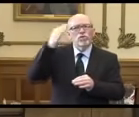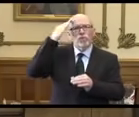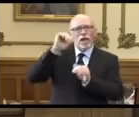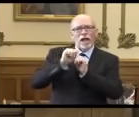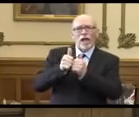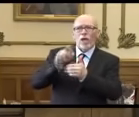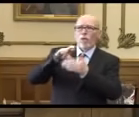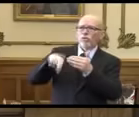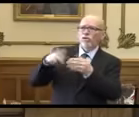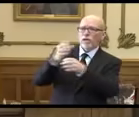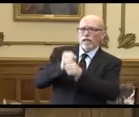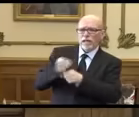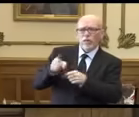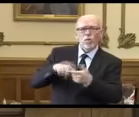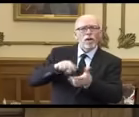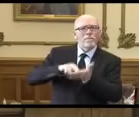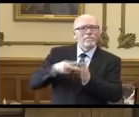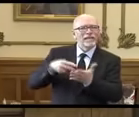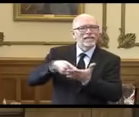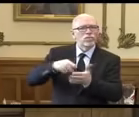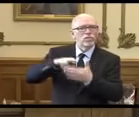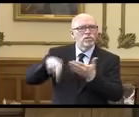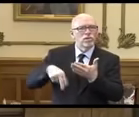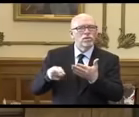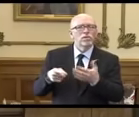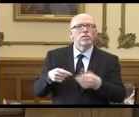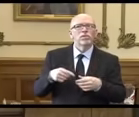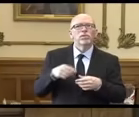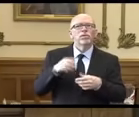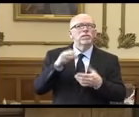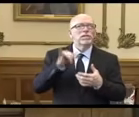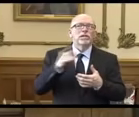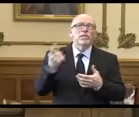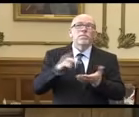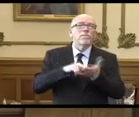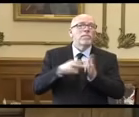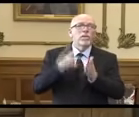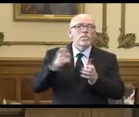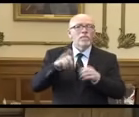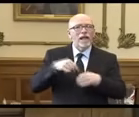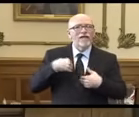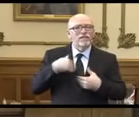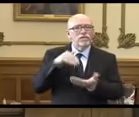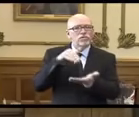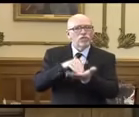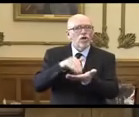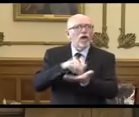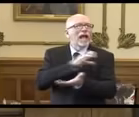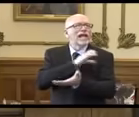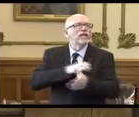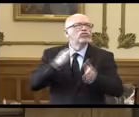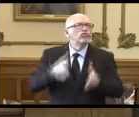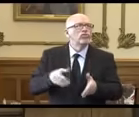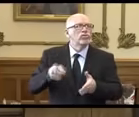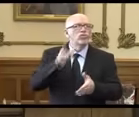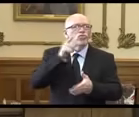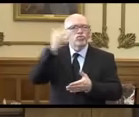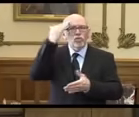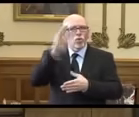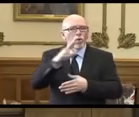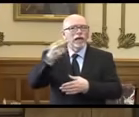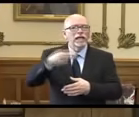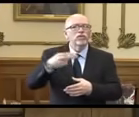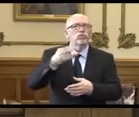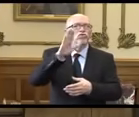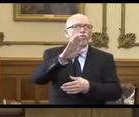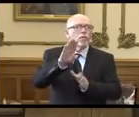those results, and that is almost always going to depend on having a clinician who takes care of you, who knows your history